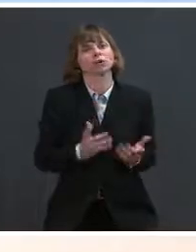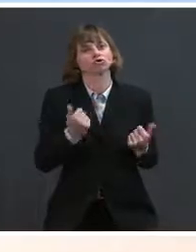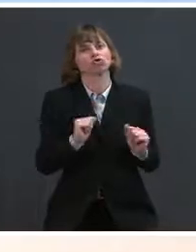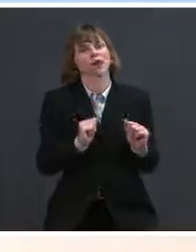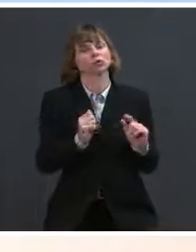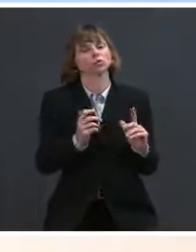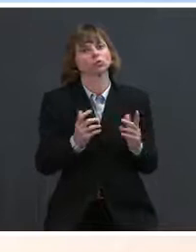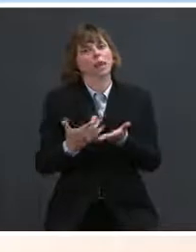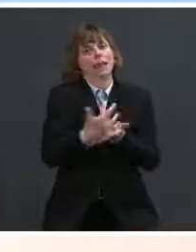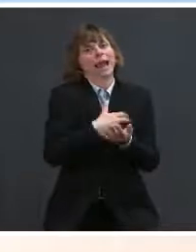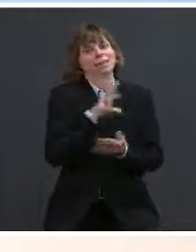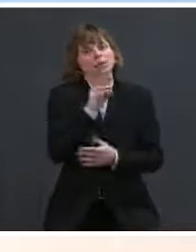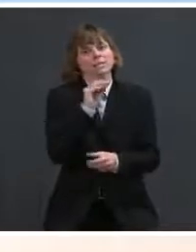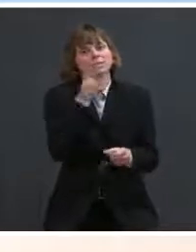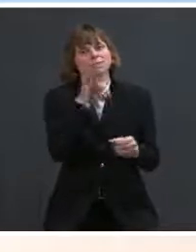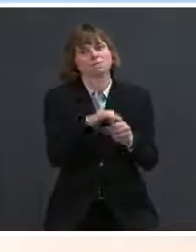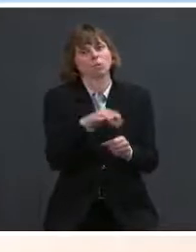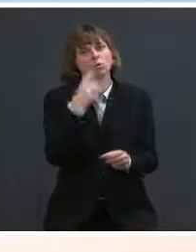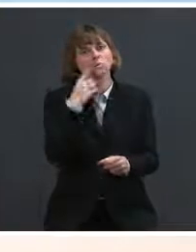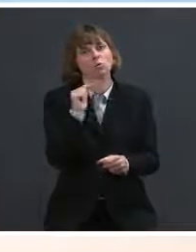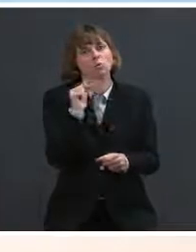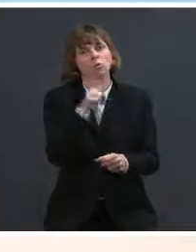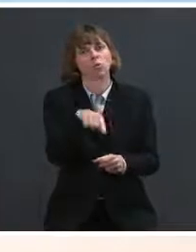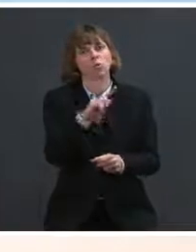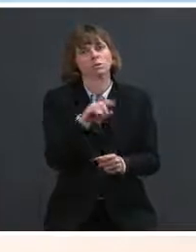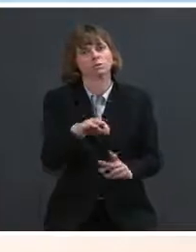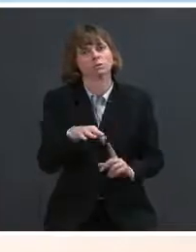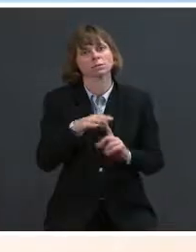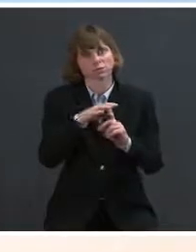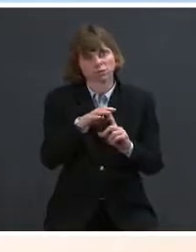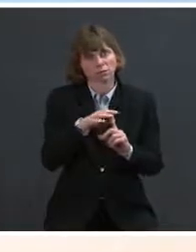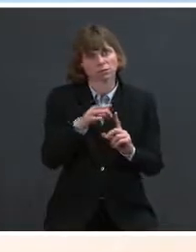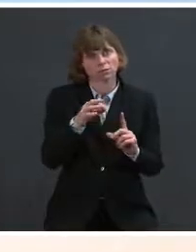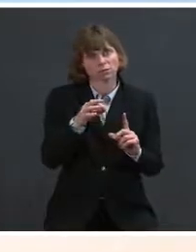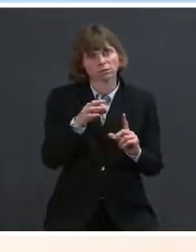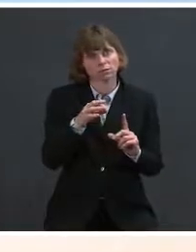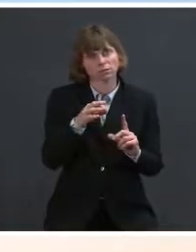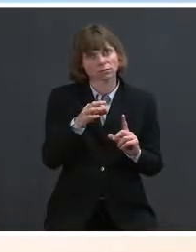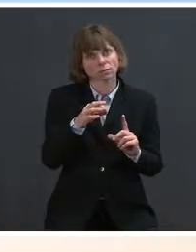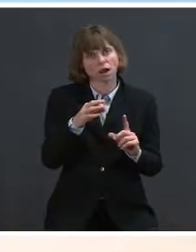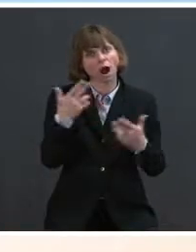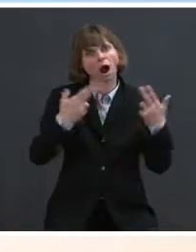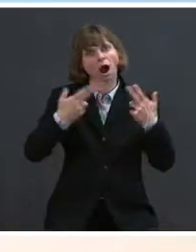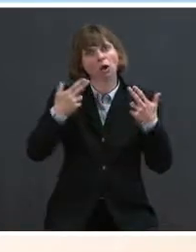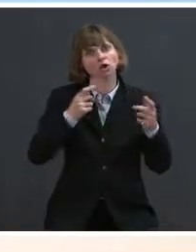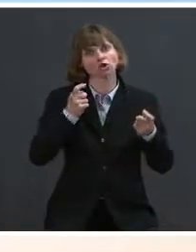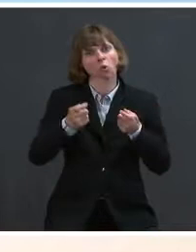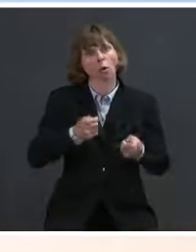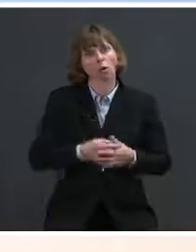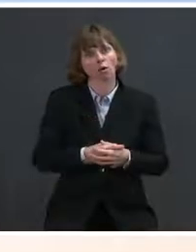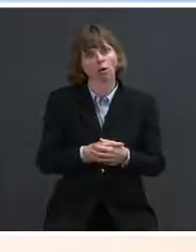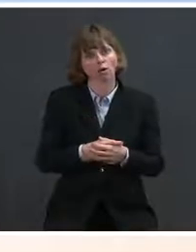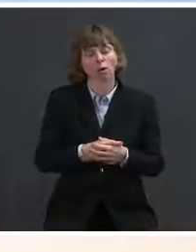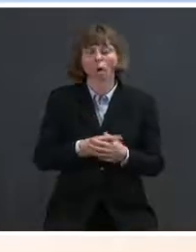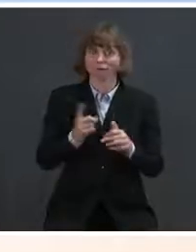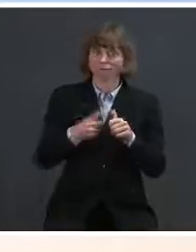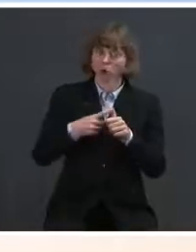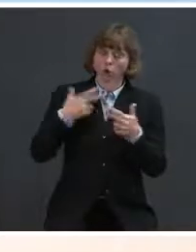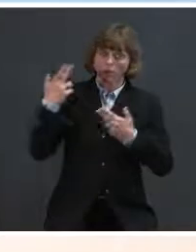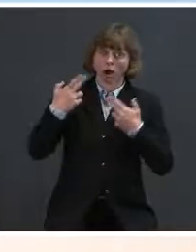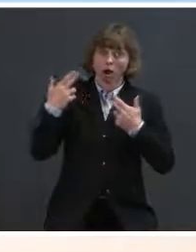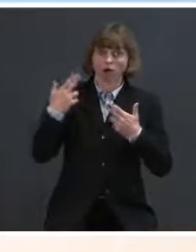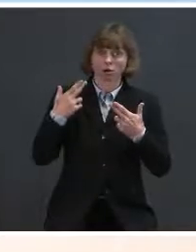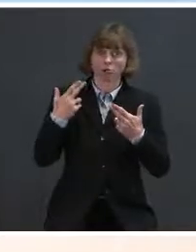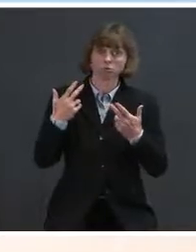for these two kind of very important, especially for progressives, legislation on gun control. Yeah. Well, first, gun safety measures and putting